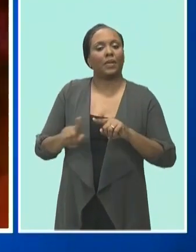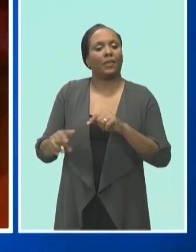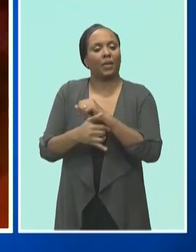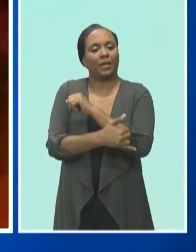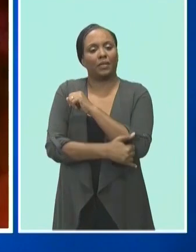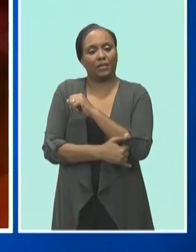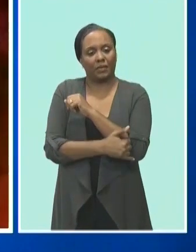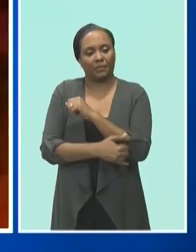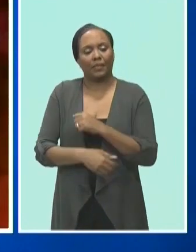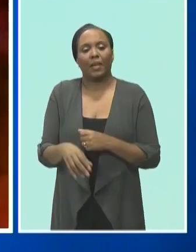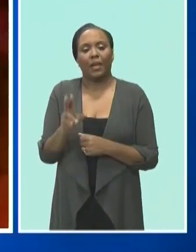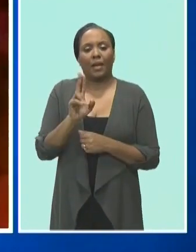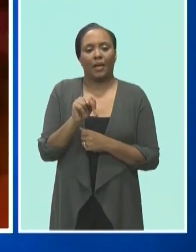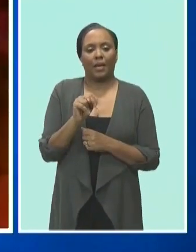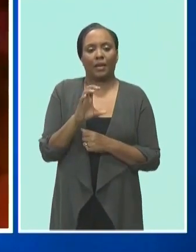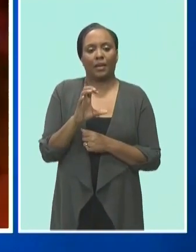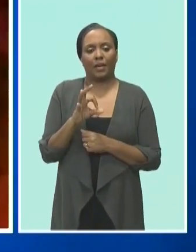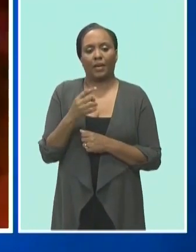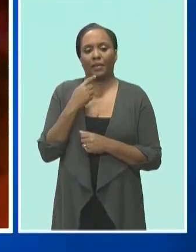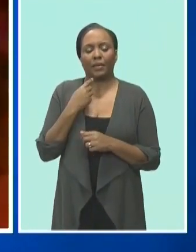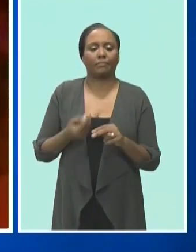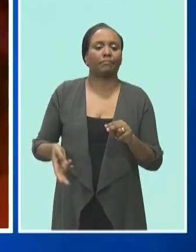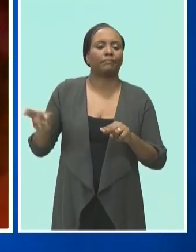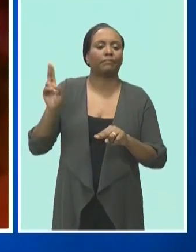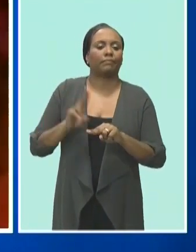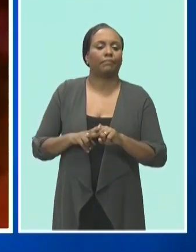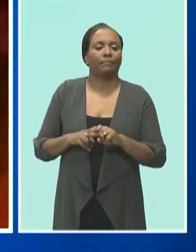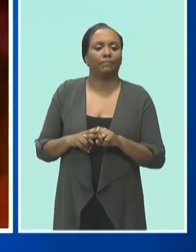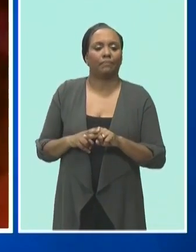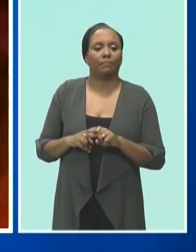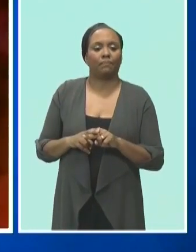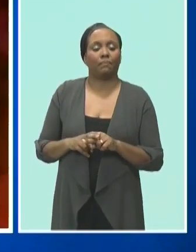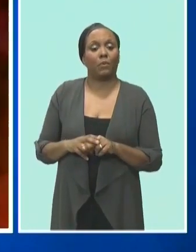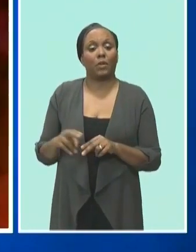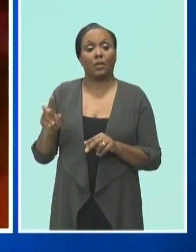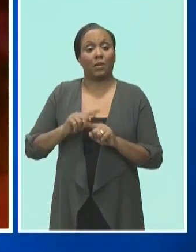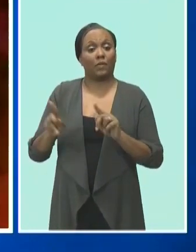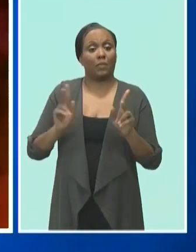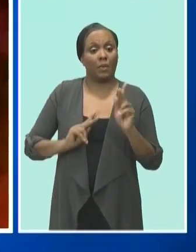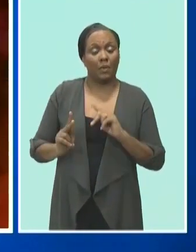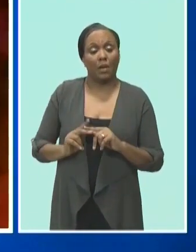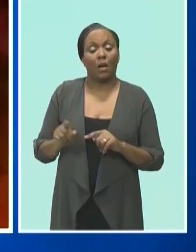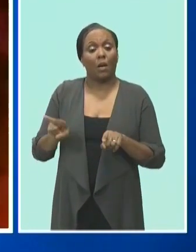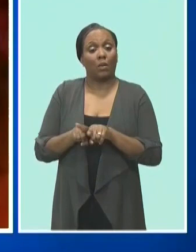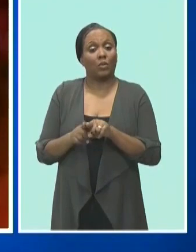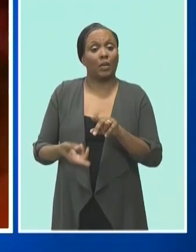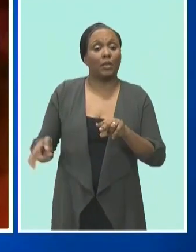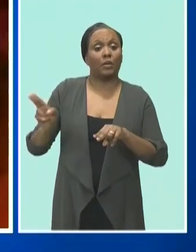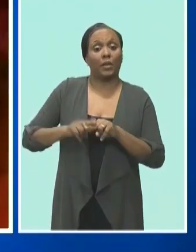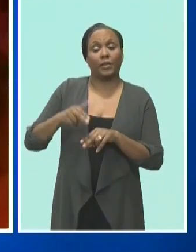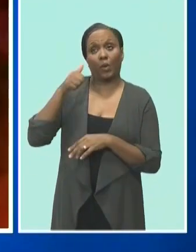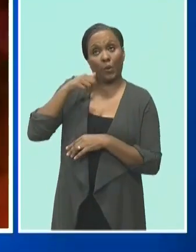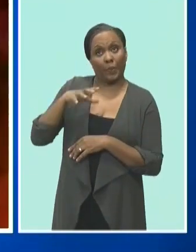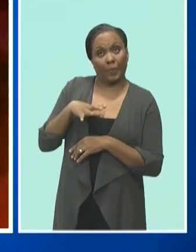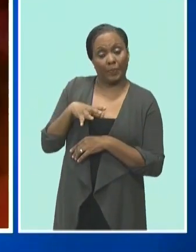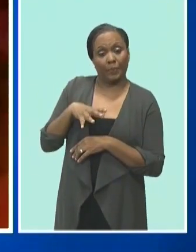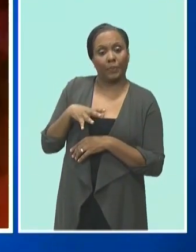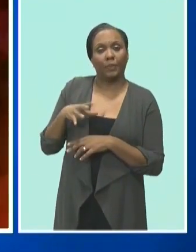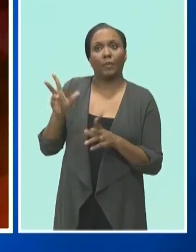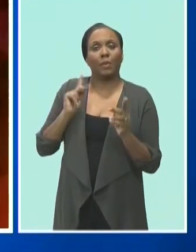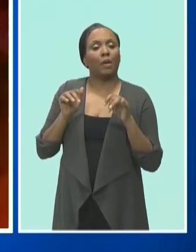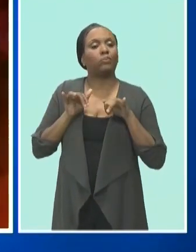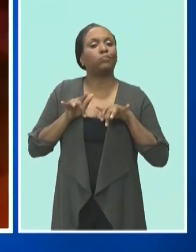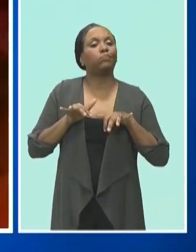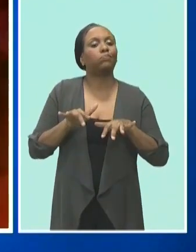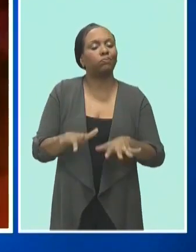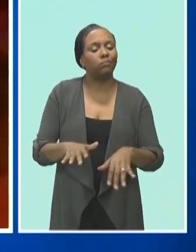year has seen an increase in artists from overseas and females, an indication that the genre is growing and spreading